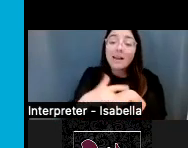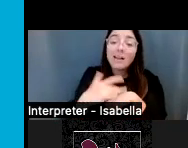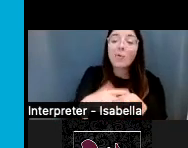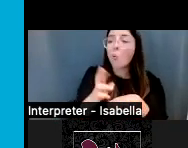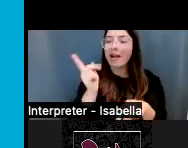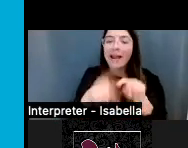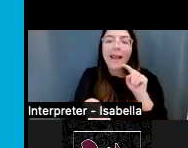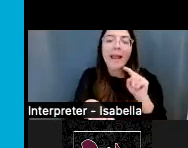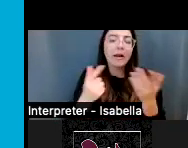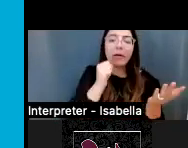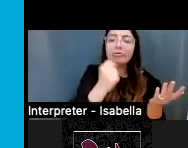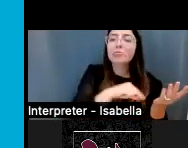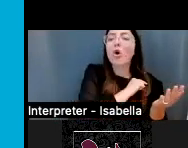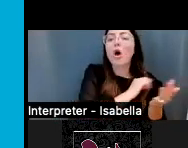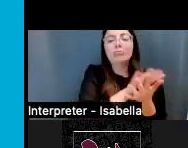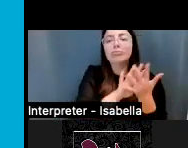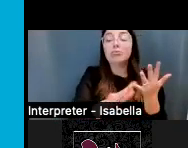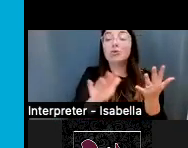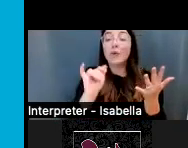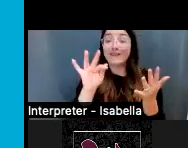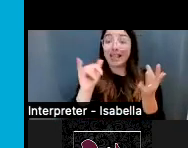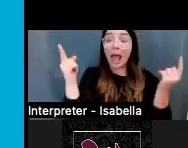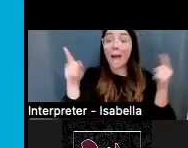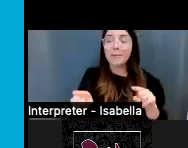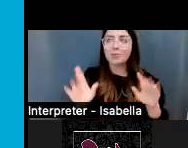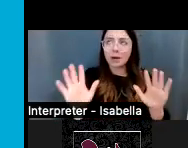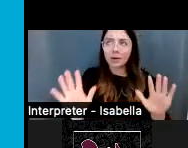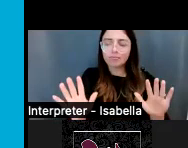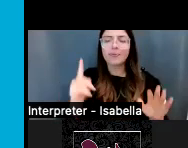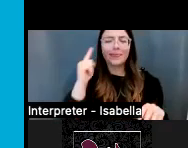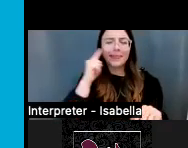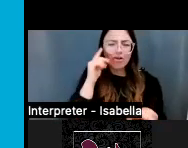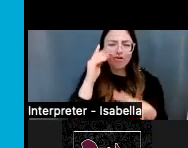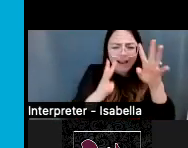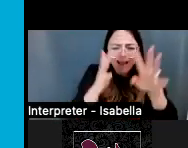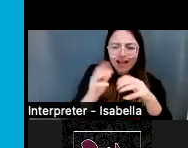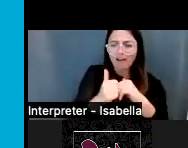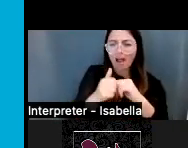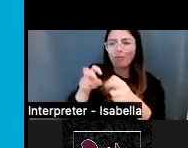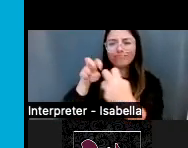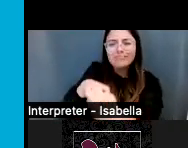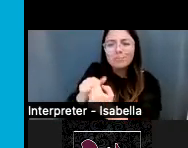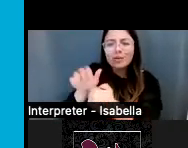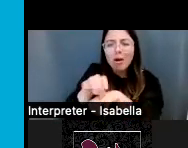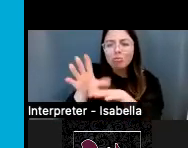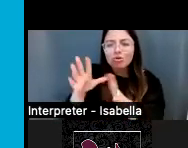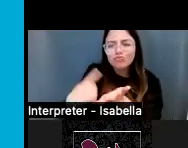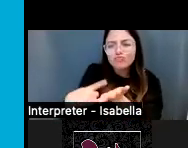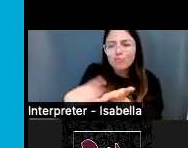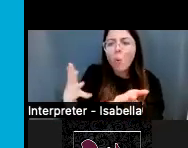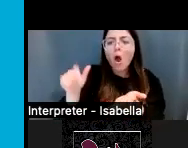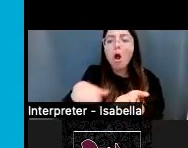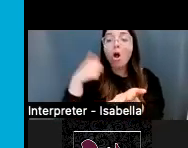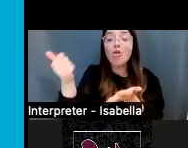possible. And so if that happens, you know, try to be flexible and think creatively. Talk with your counselor. Are there any alternatives? Are there any other options that would get me to the